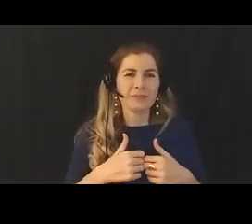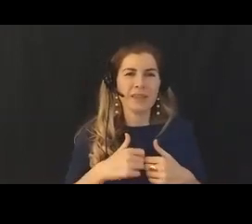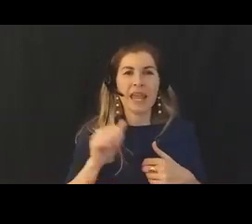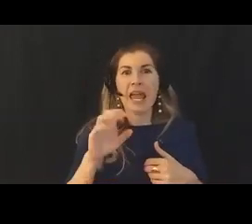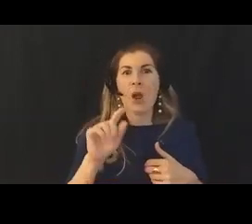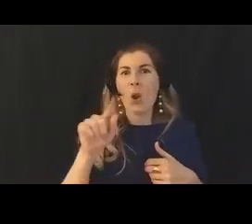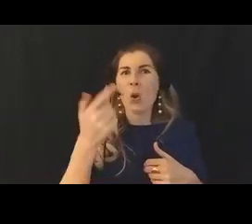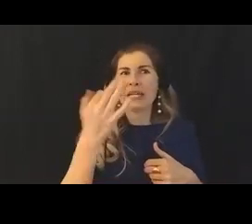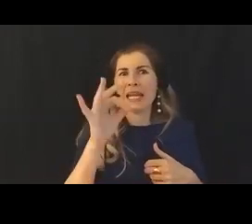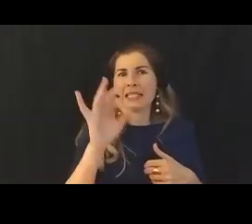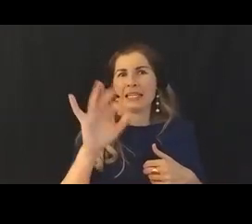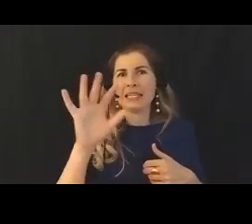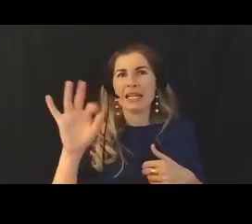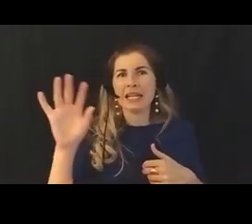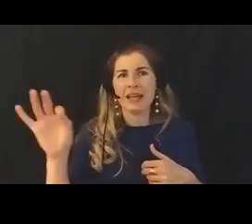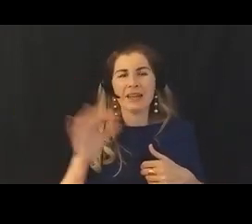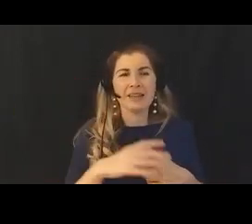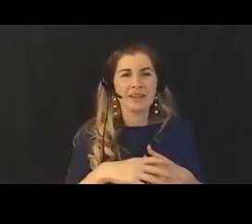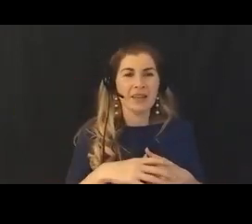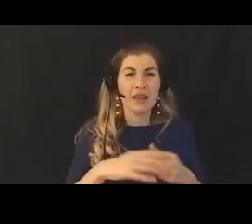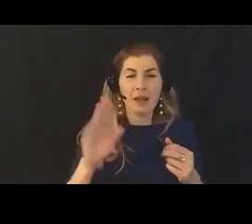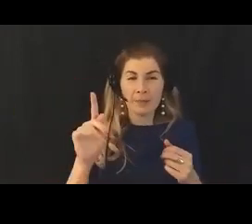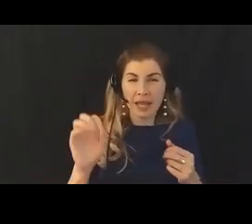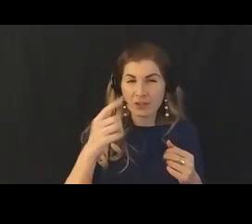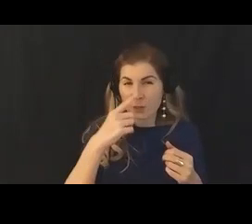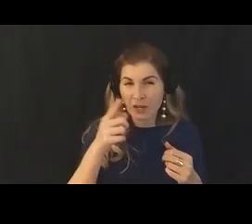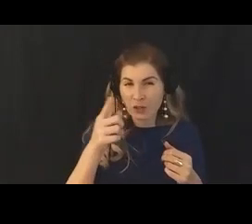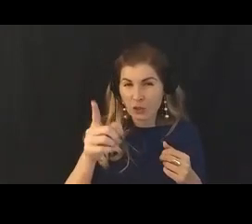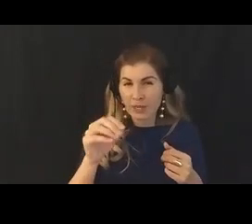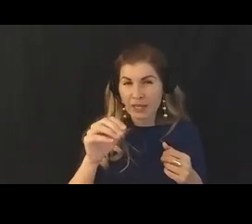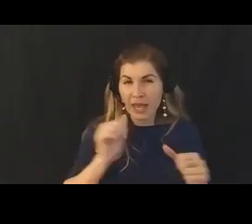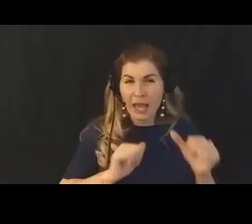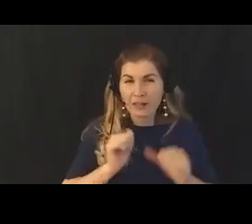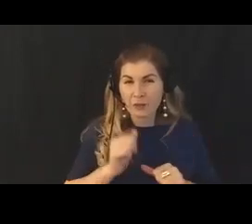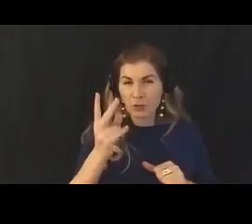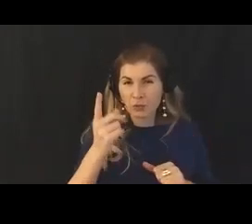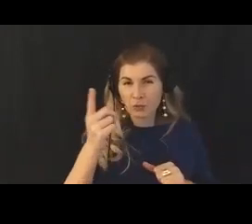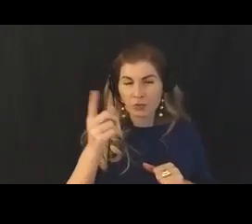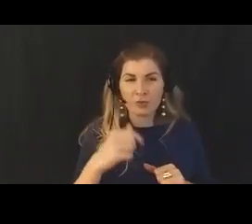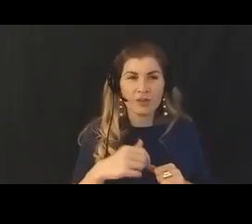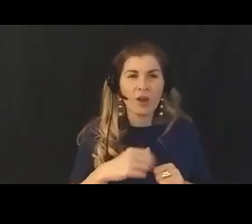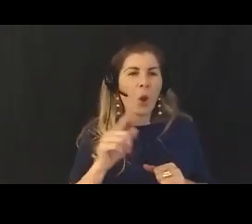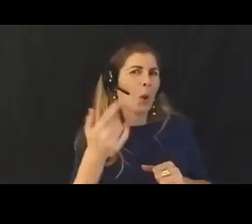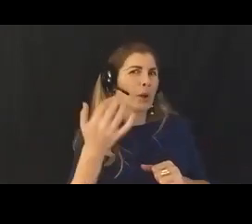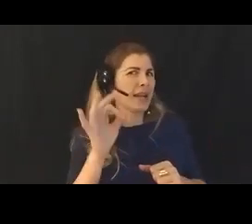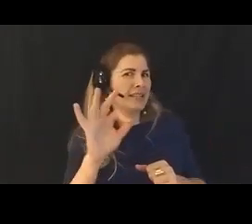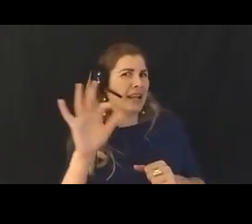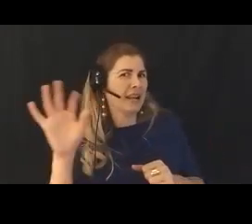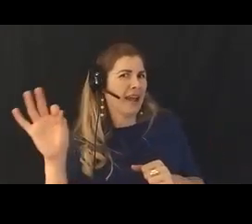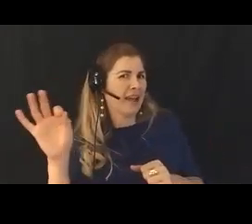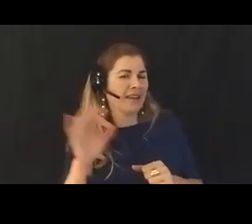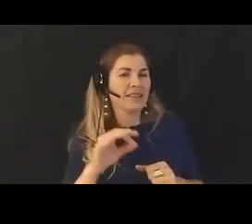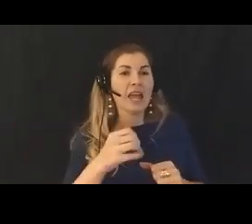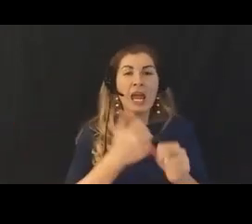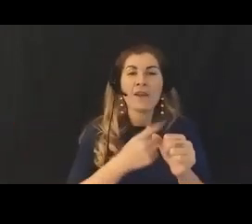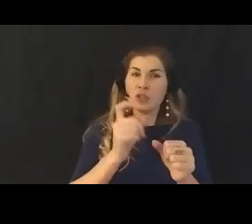$19.99. And Blake, could you jump in as actor 2 for me? Sure thing. Only $19.99. Everyone